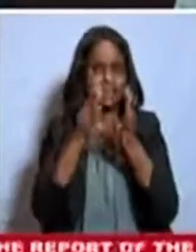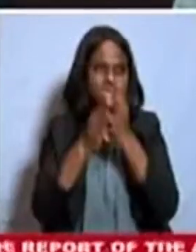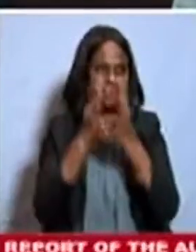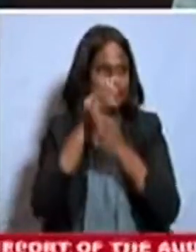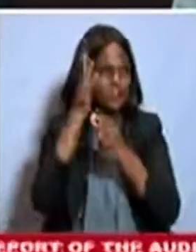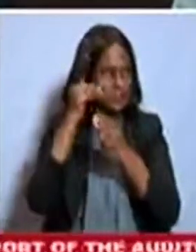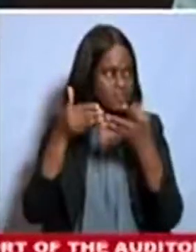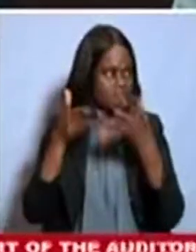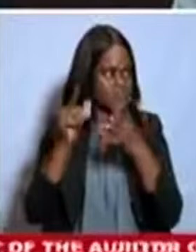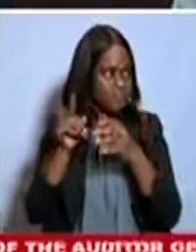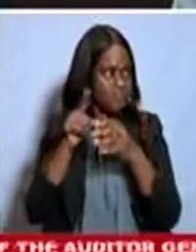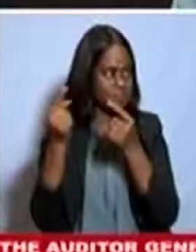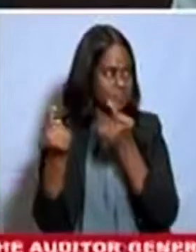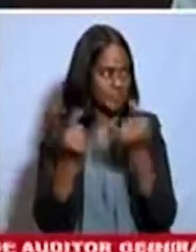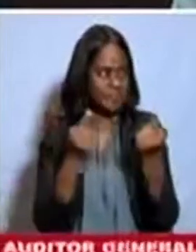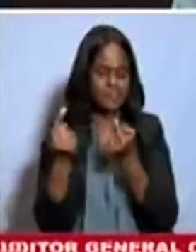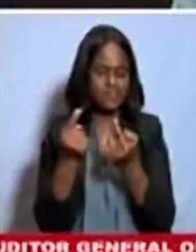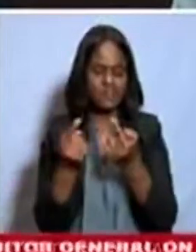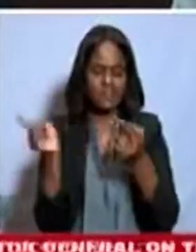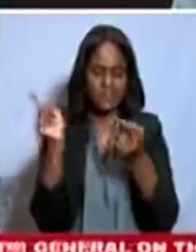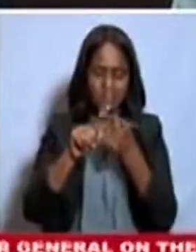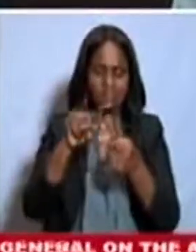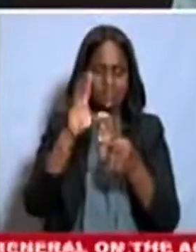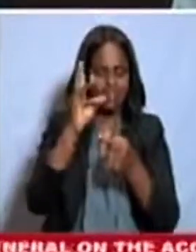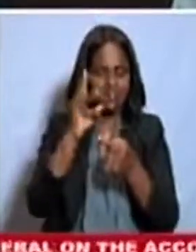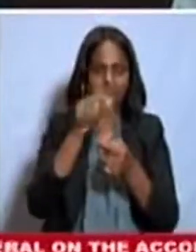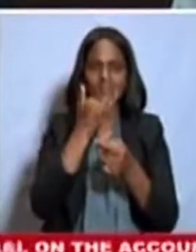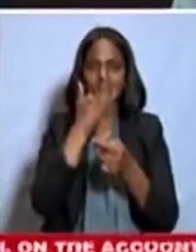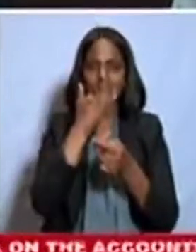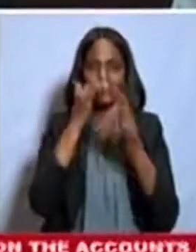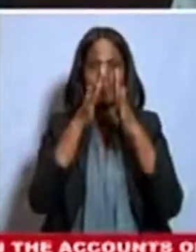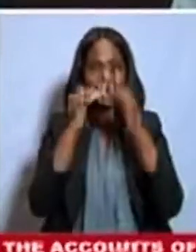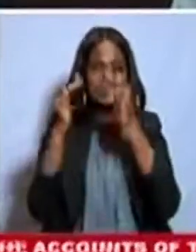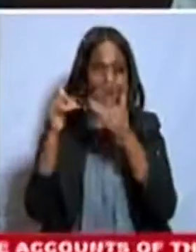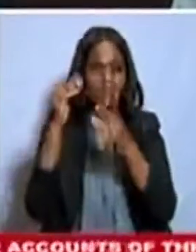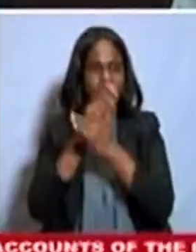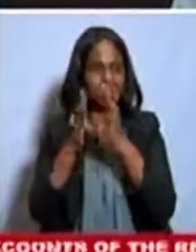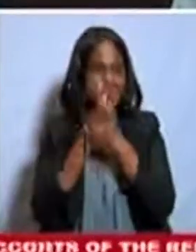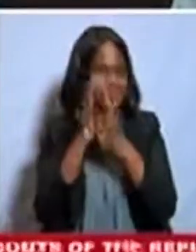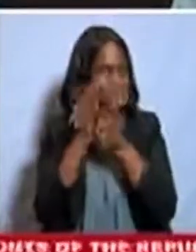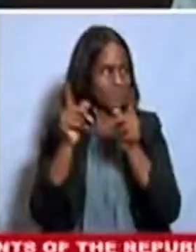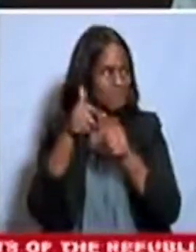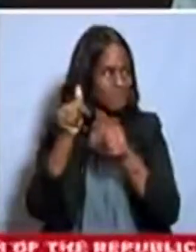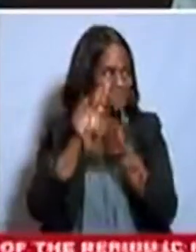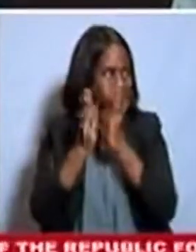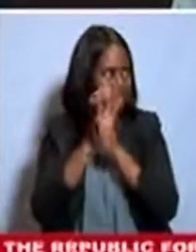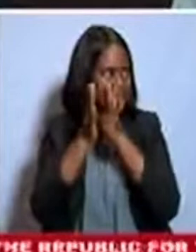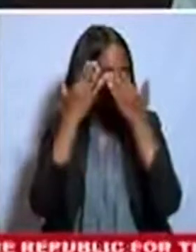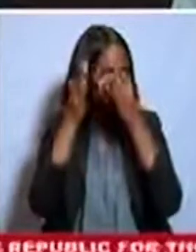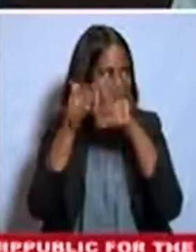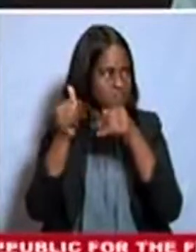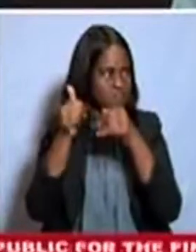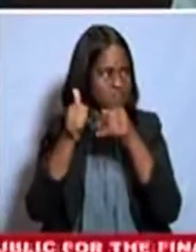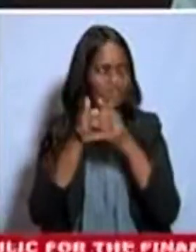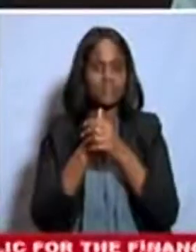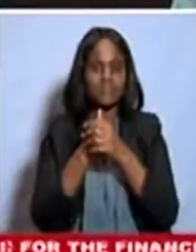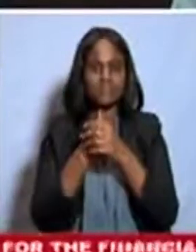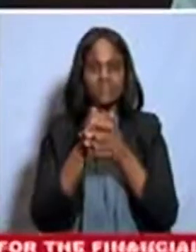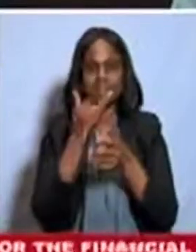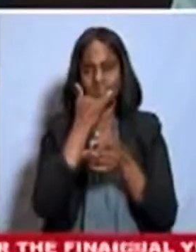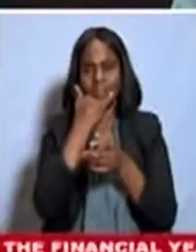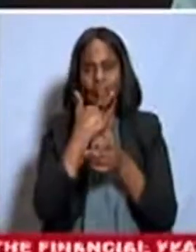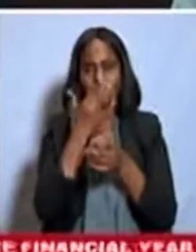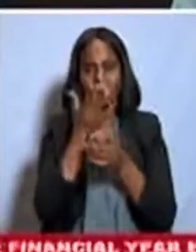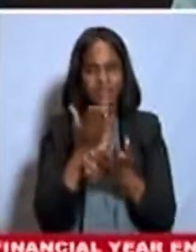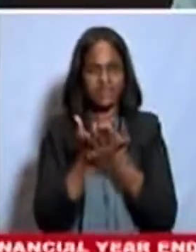allow a situation where up to 16 illegal structures had to be constructed? That's when you realize that they are encroachments.